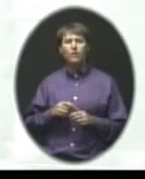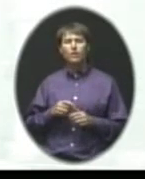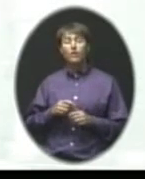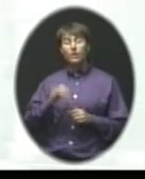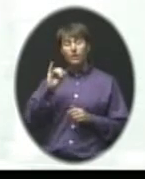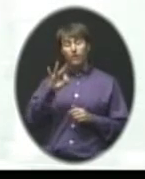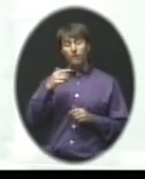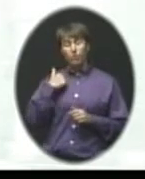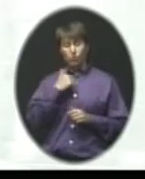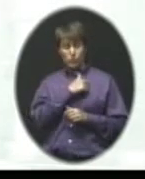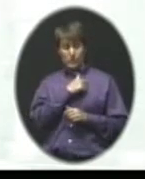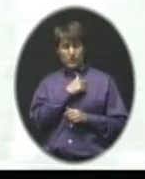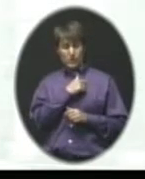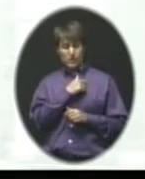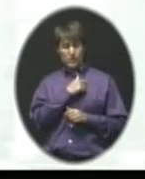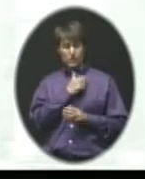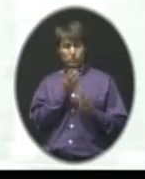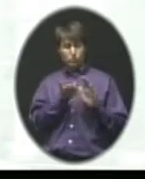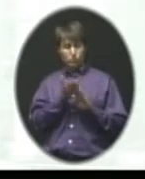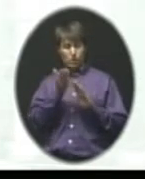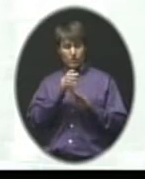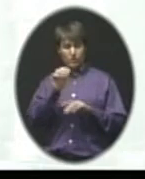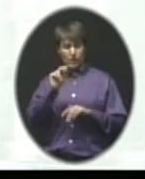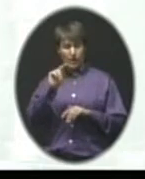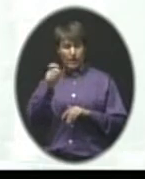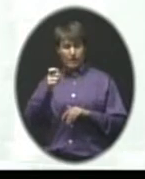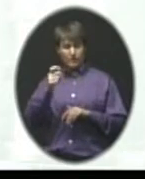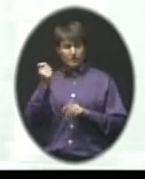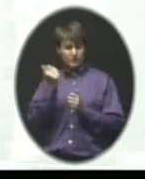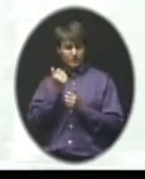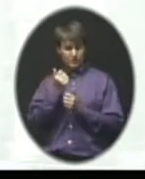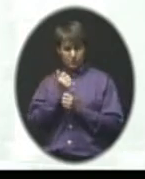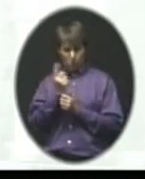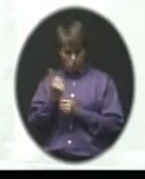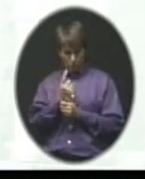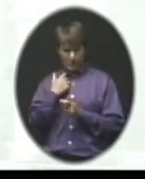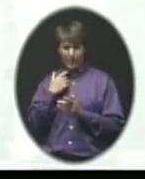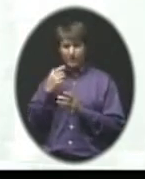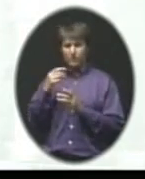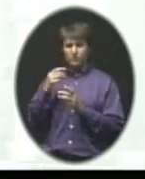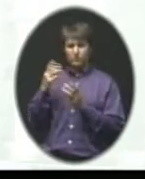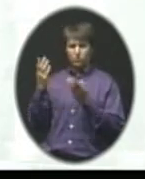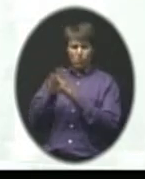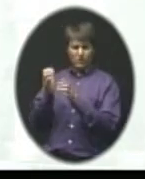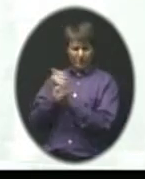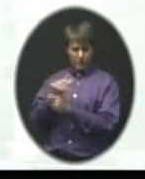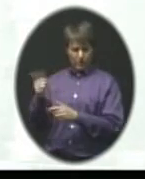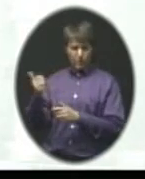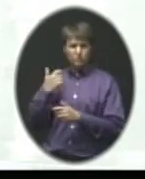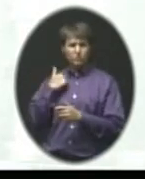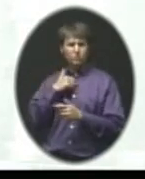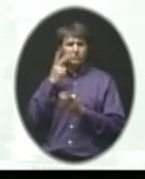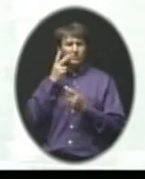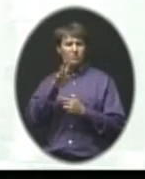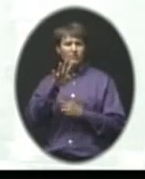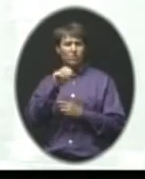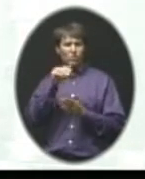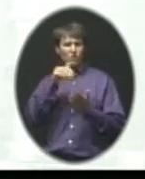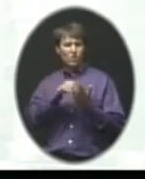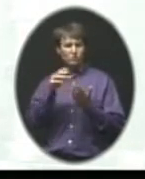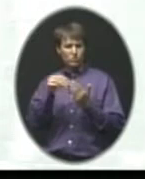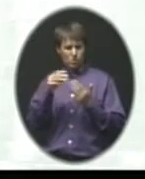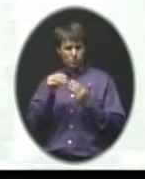If we were to just run the annex and winterize everything else, what we face is $40,000 in utility costs each